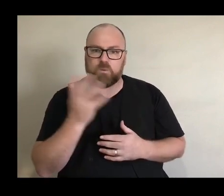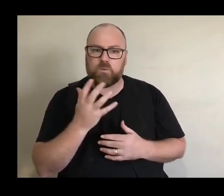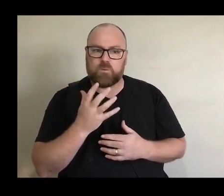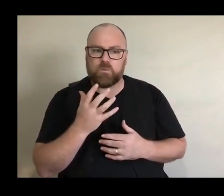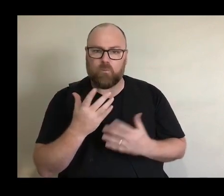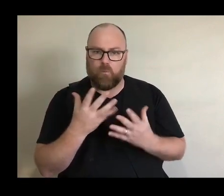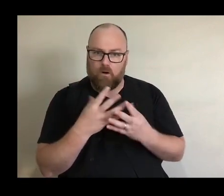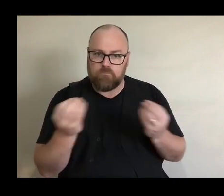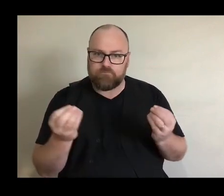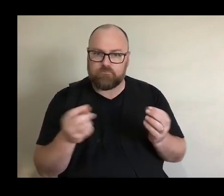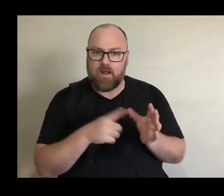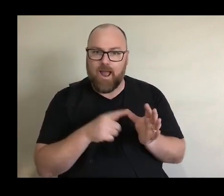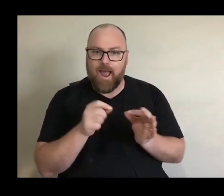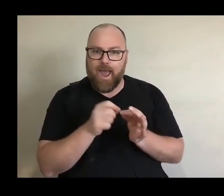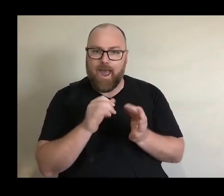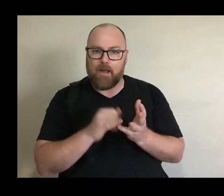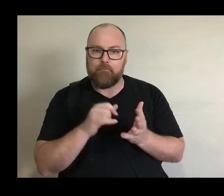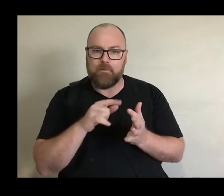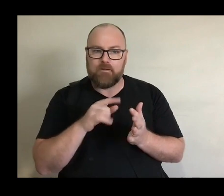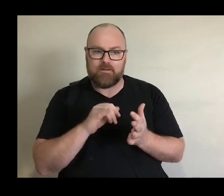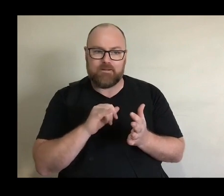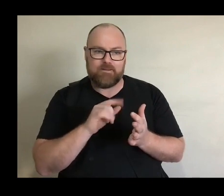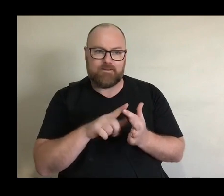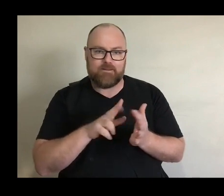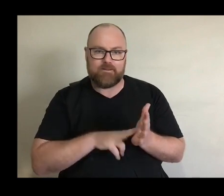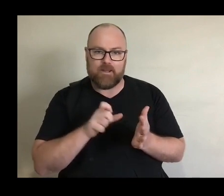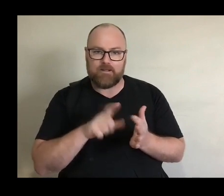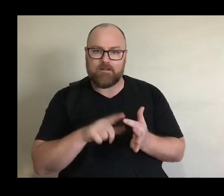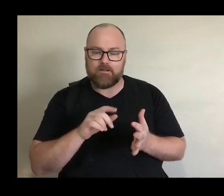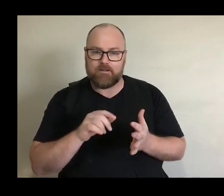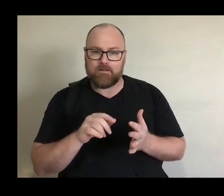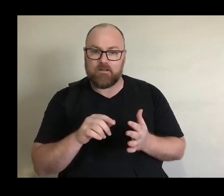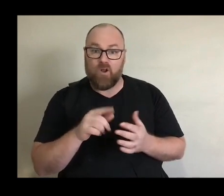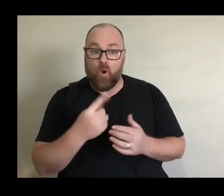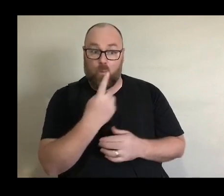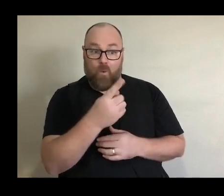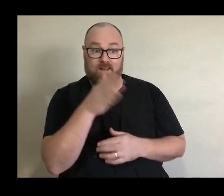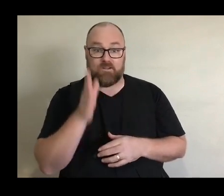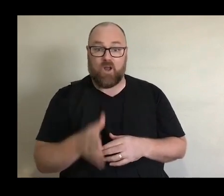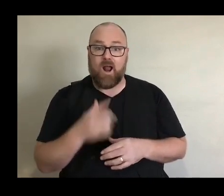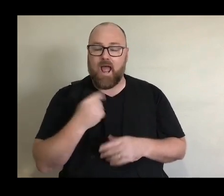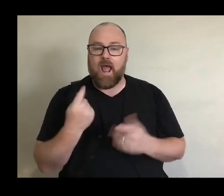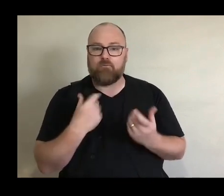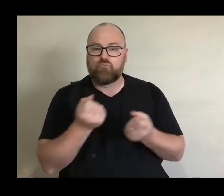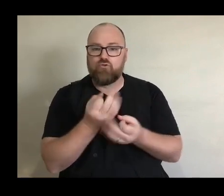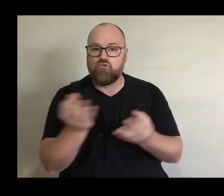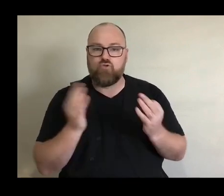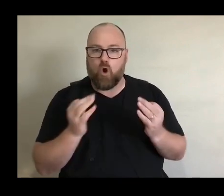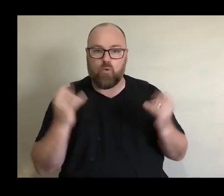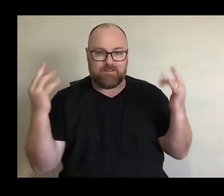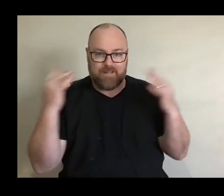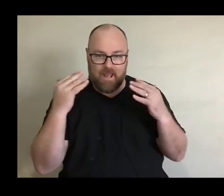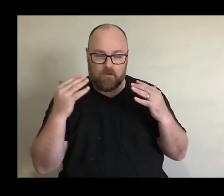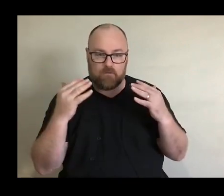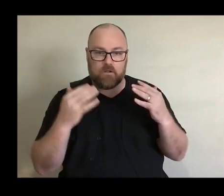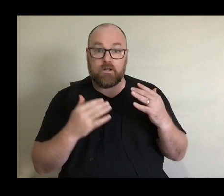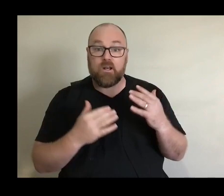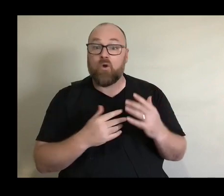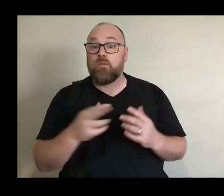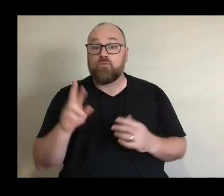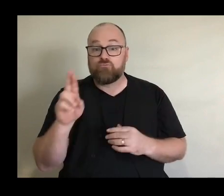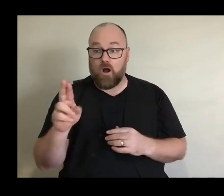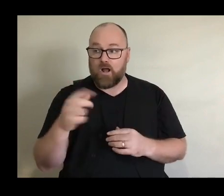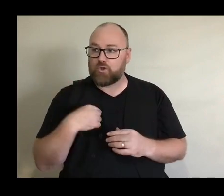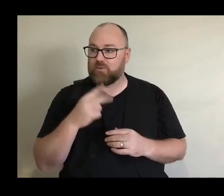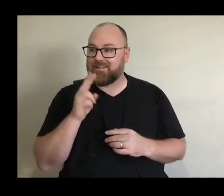absence, right? On one side, you see almost no sound. And to the right, on the unburnt country, you